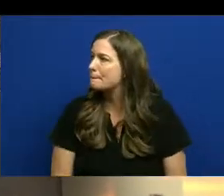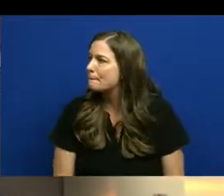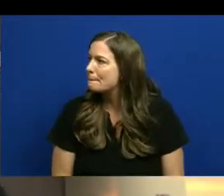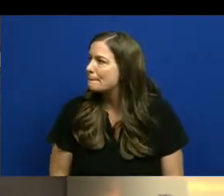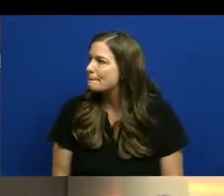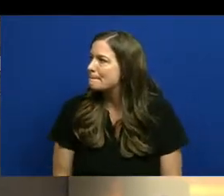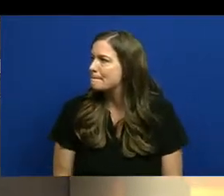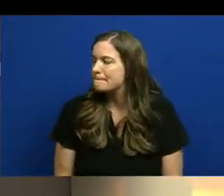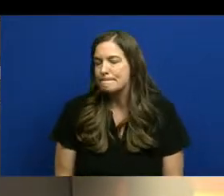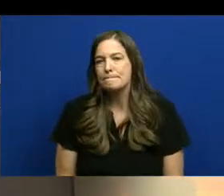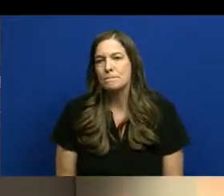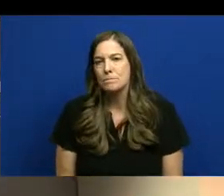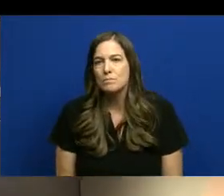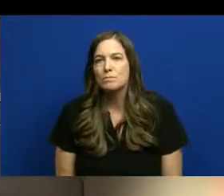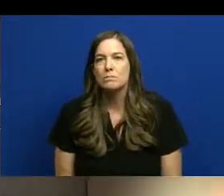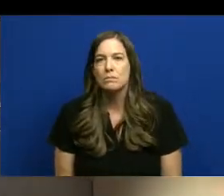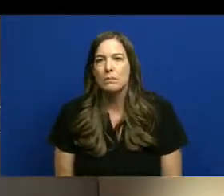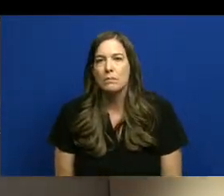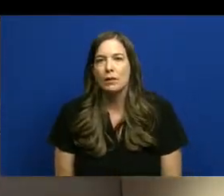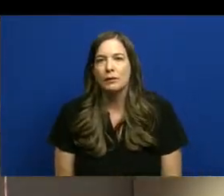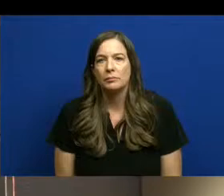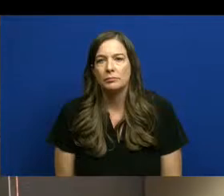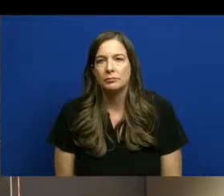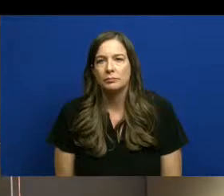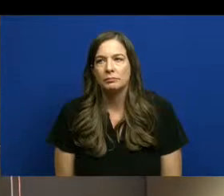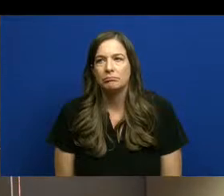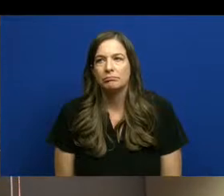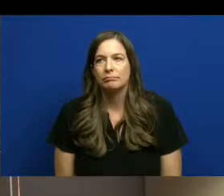I'm going to give comments with support.